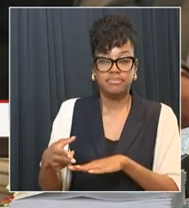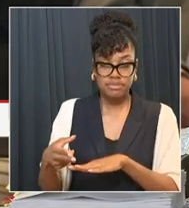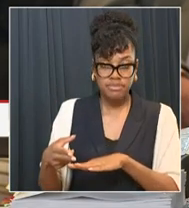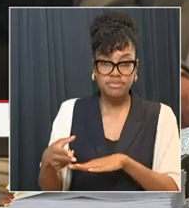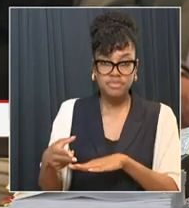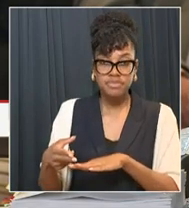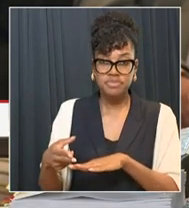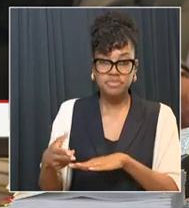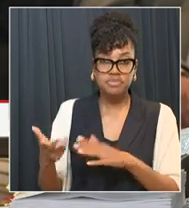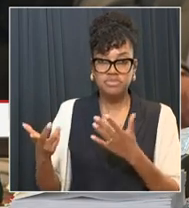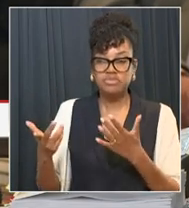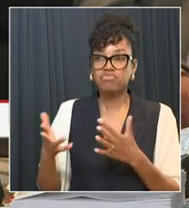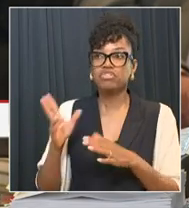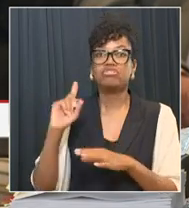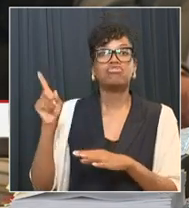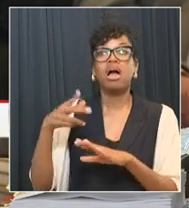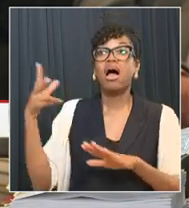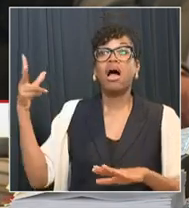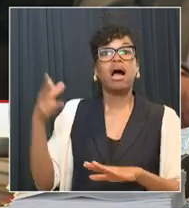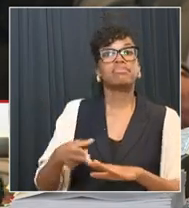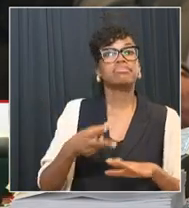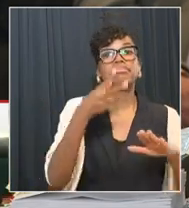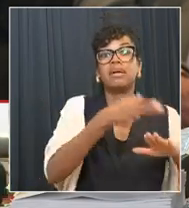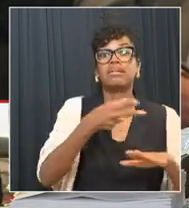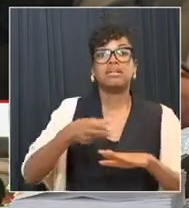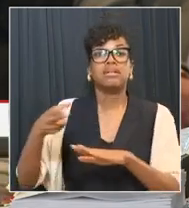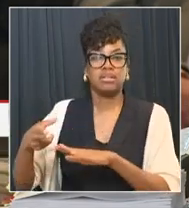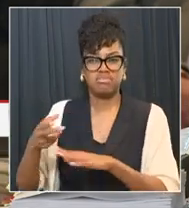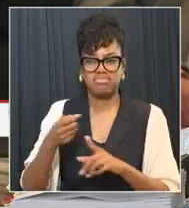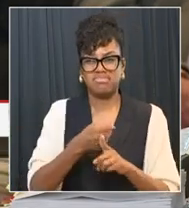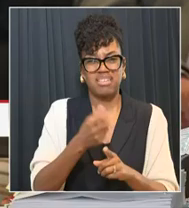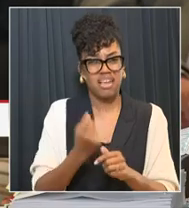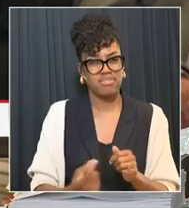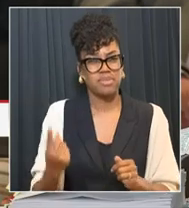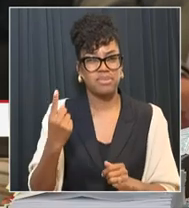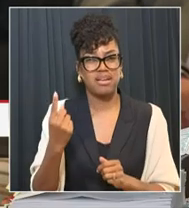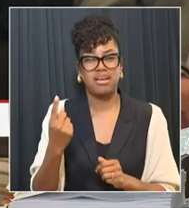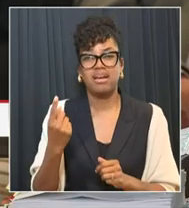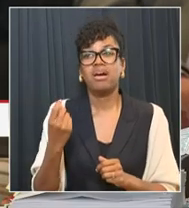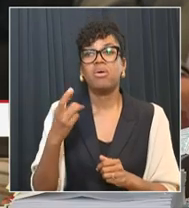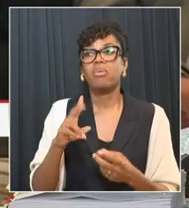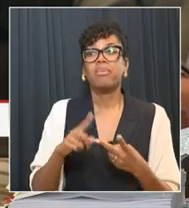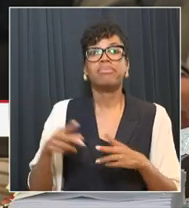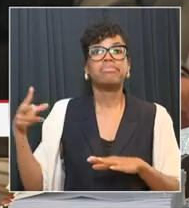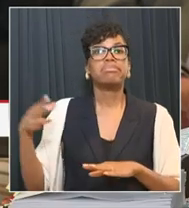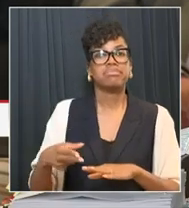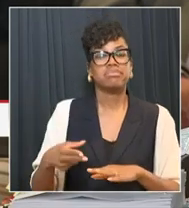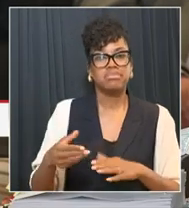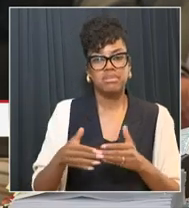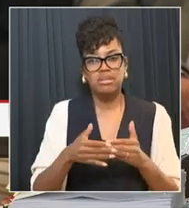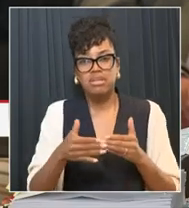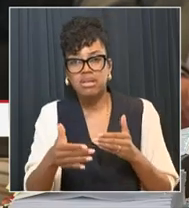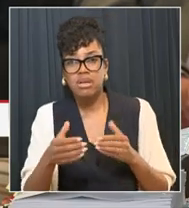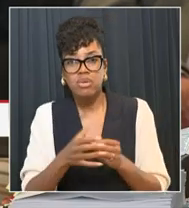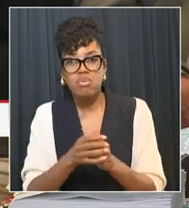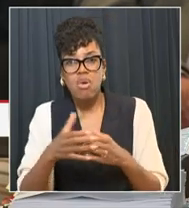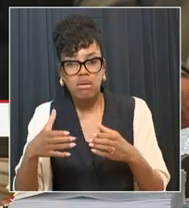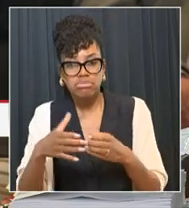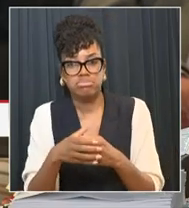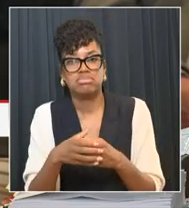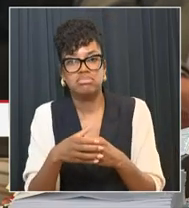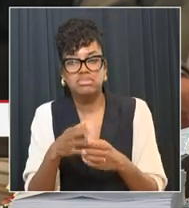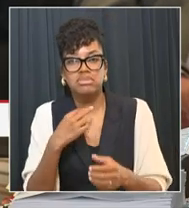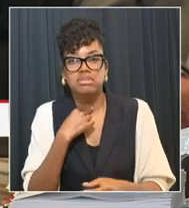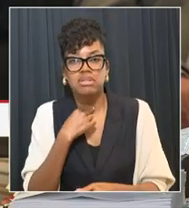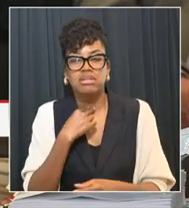in draconian ways that hurt our people or that hurt our long-term growth. So I think that we found